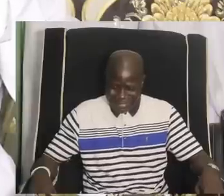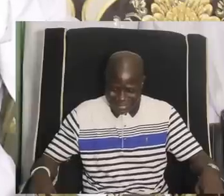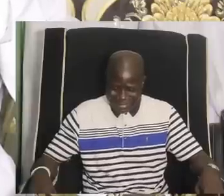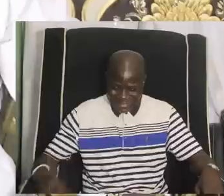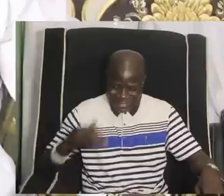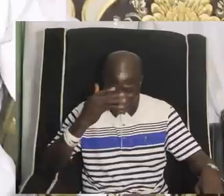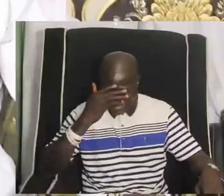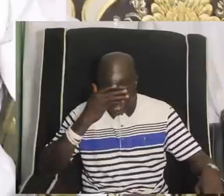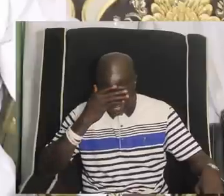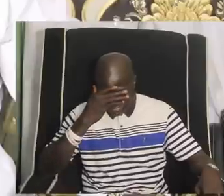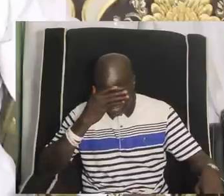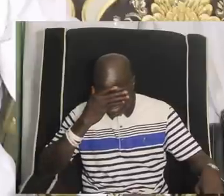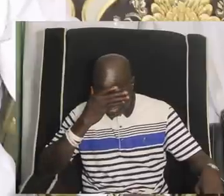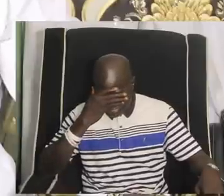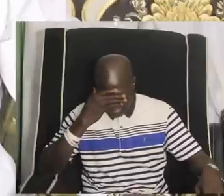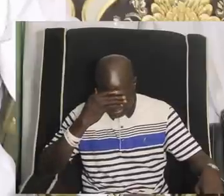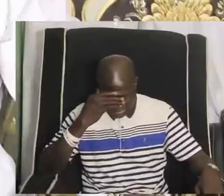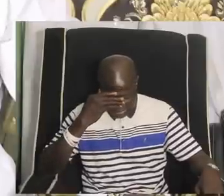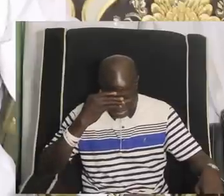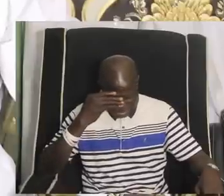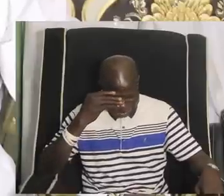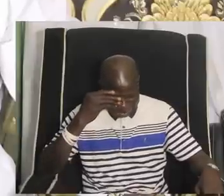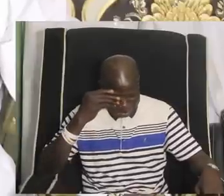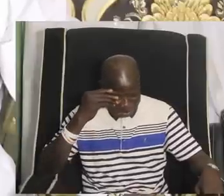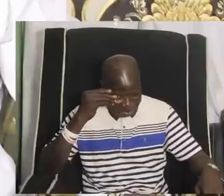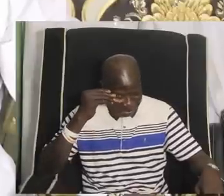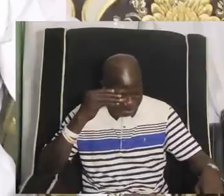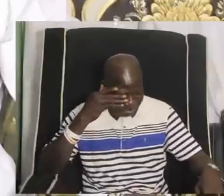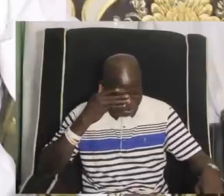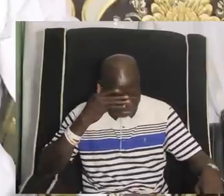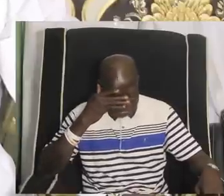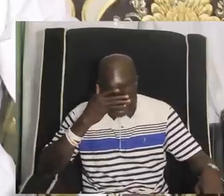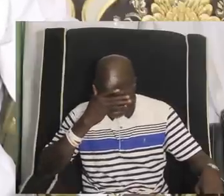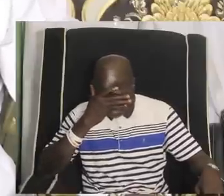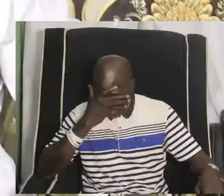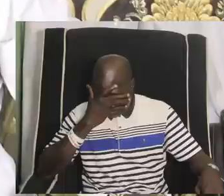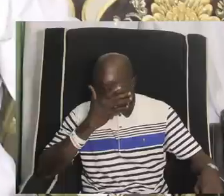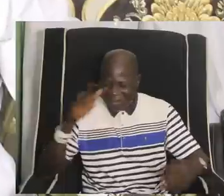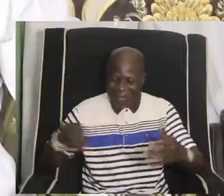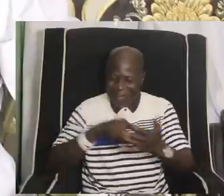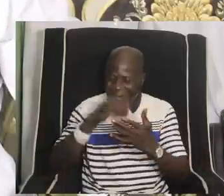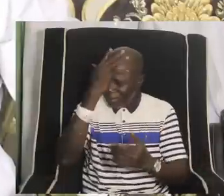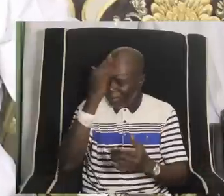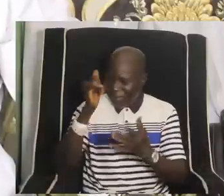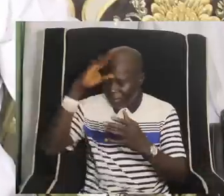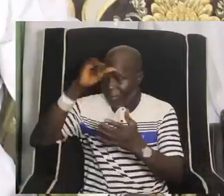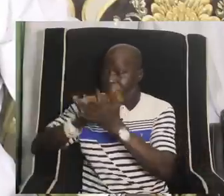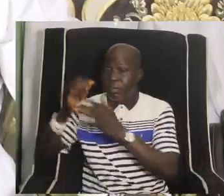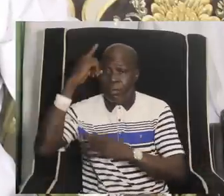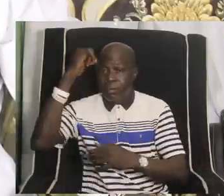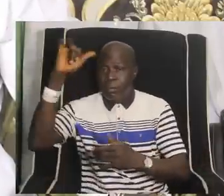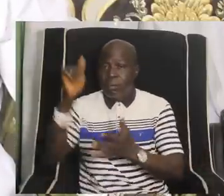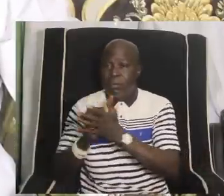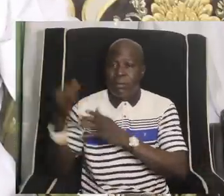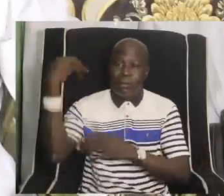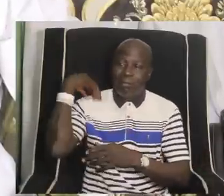n we kara le tu mi bo se we tan omobirin na lo ko aso fun ibe ohun lo taji si. This man dreamed that his boss sent him an